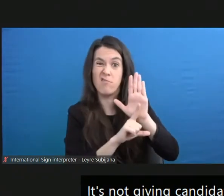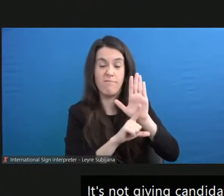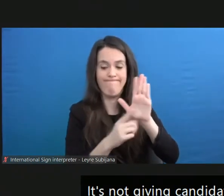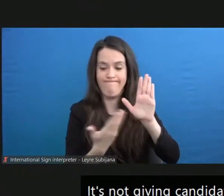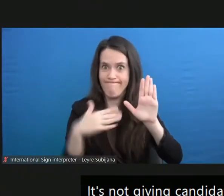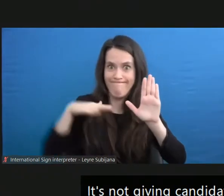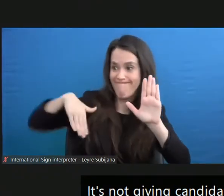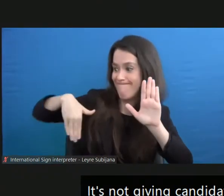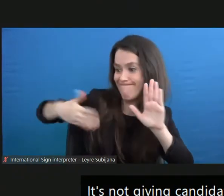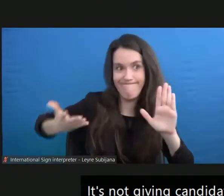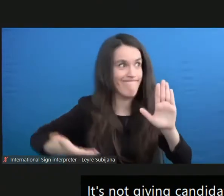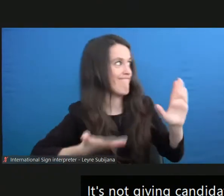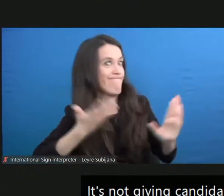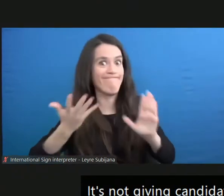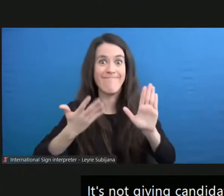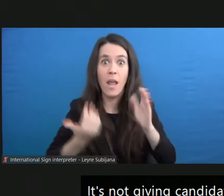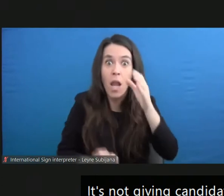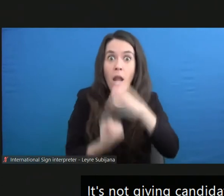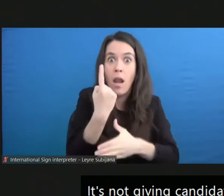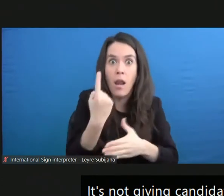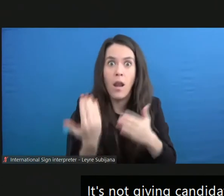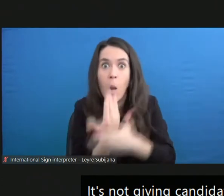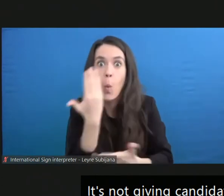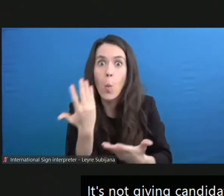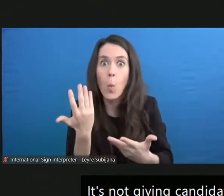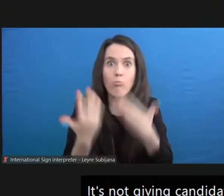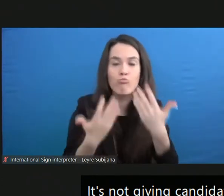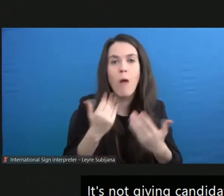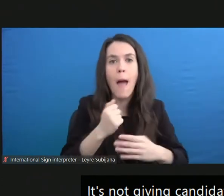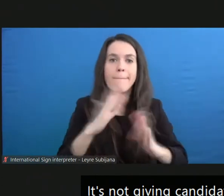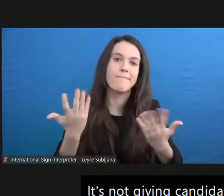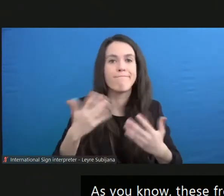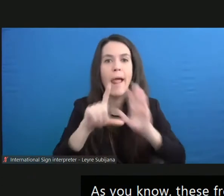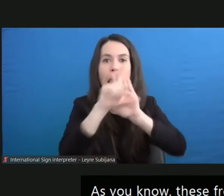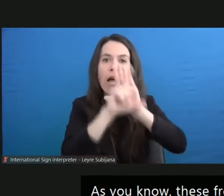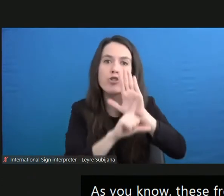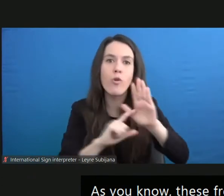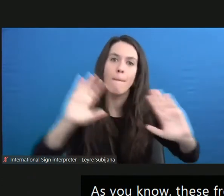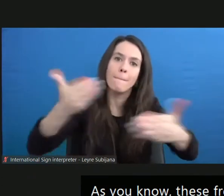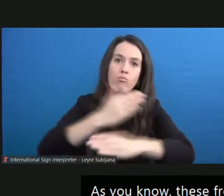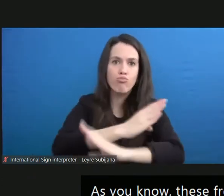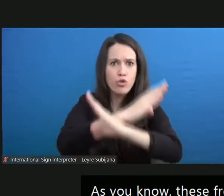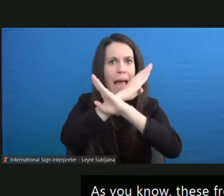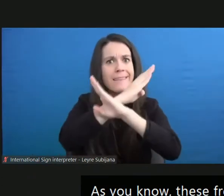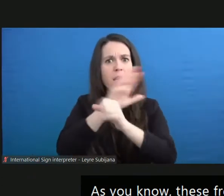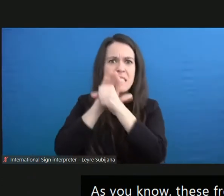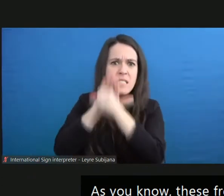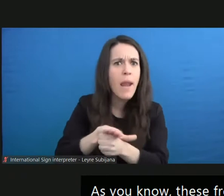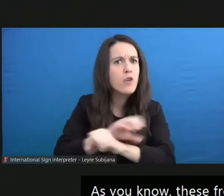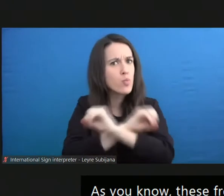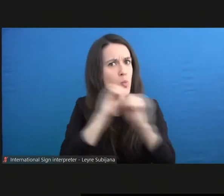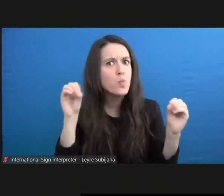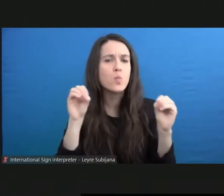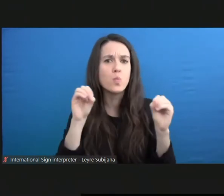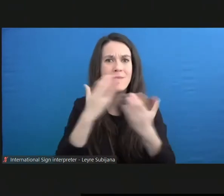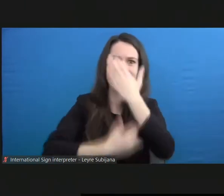in, these new changes. We have legislation protecting from discrimination on the basis of disability. We have the UN Convention. But when we were drafting